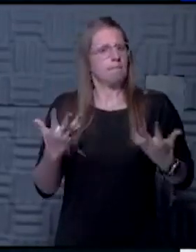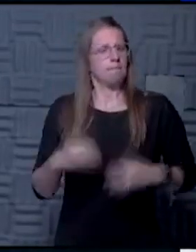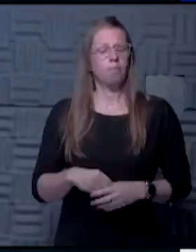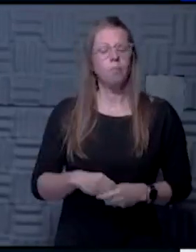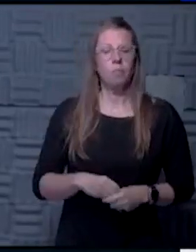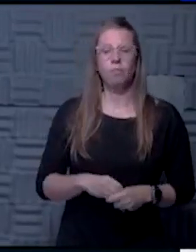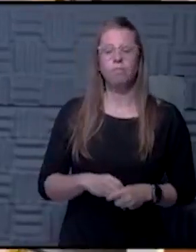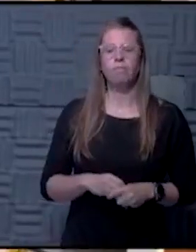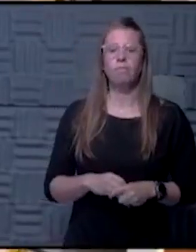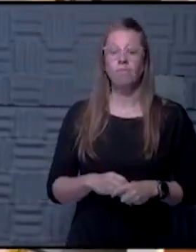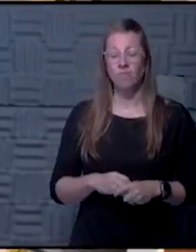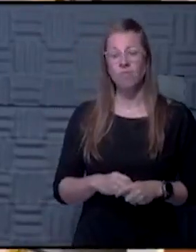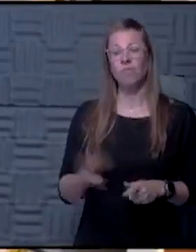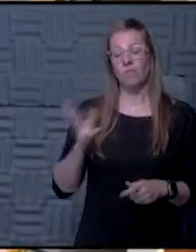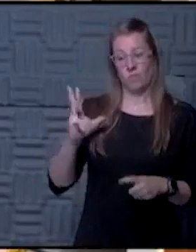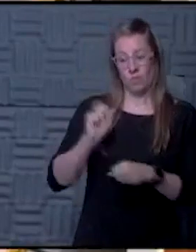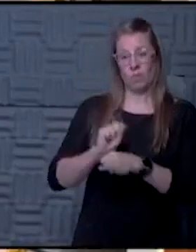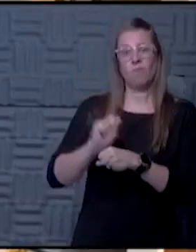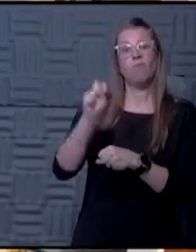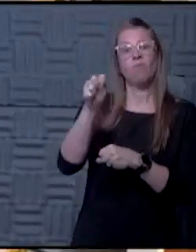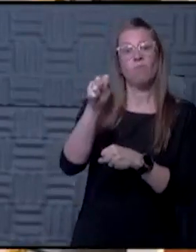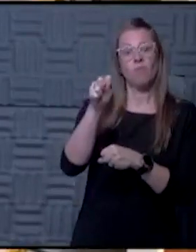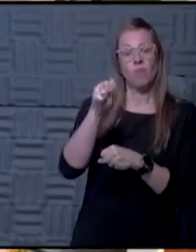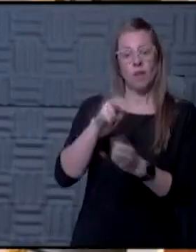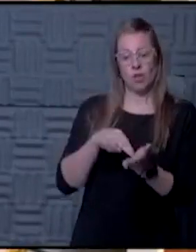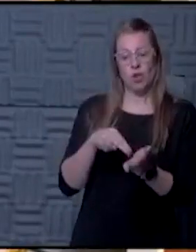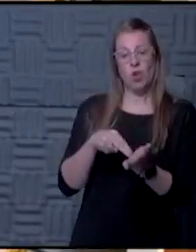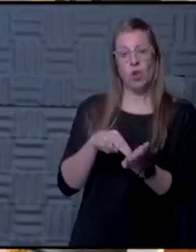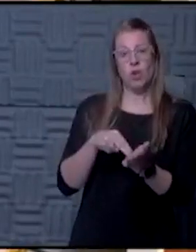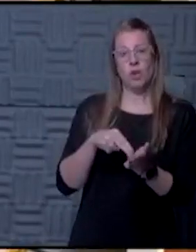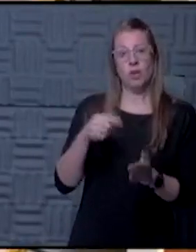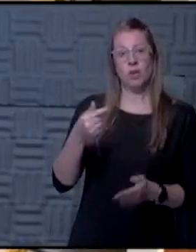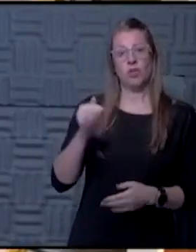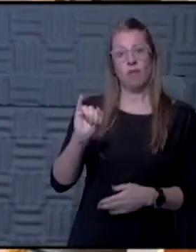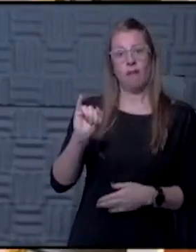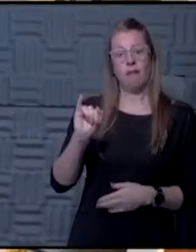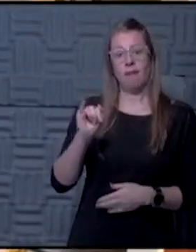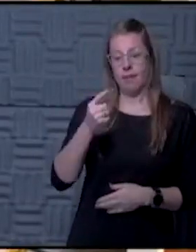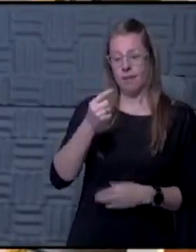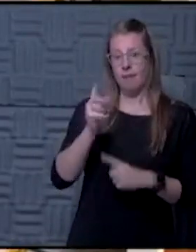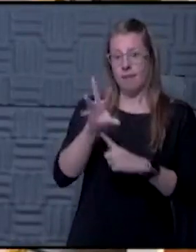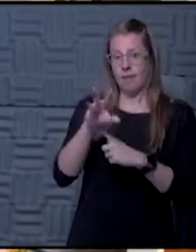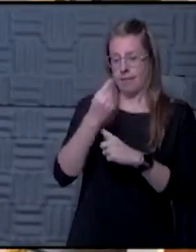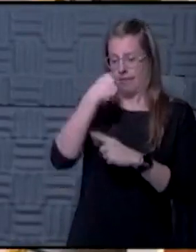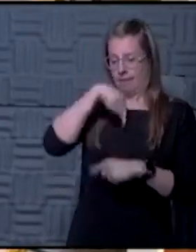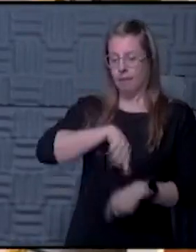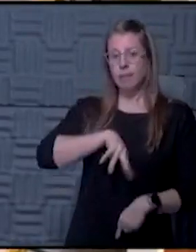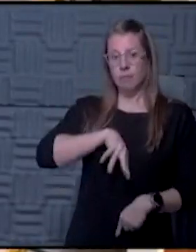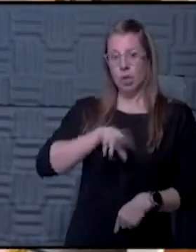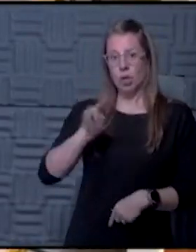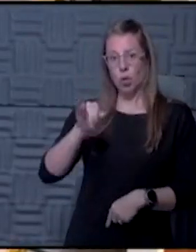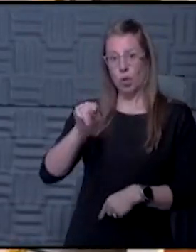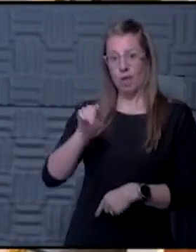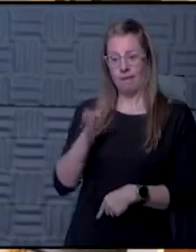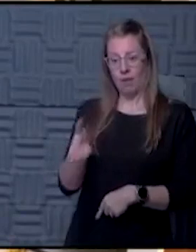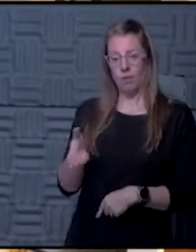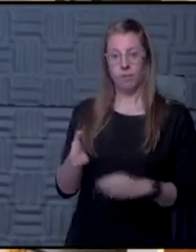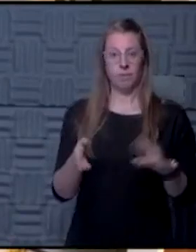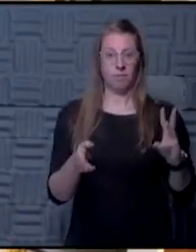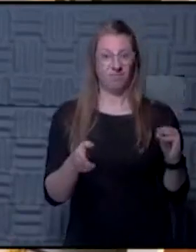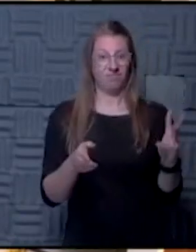Well, I used to work. I'm a nurse on the GI endoscopy unit there.